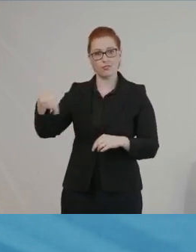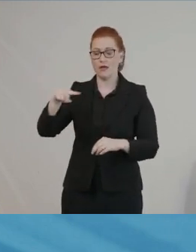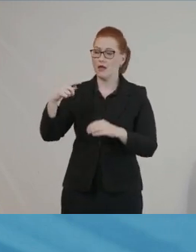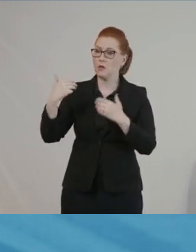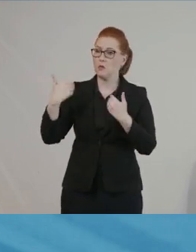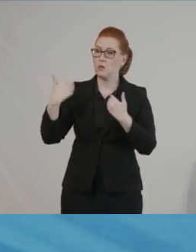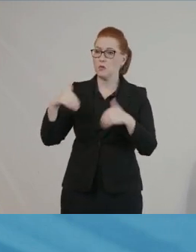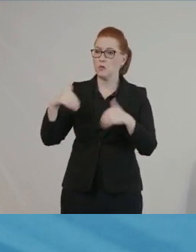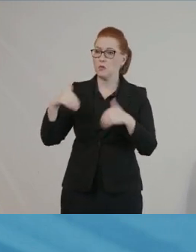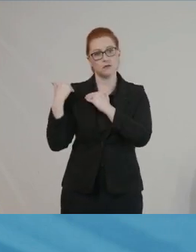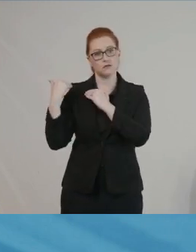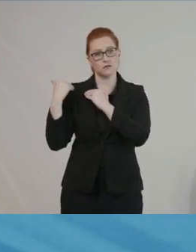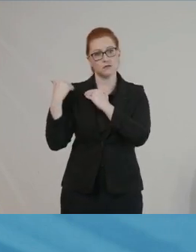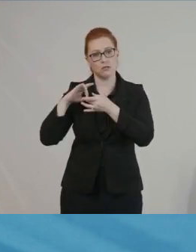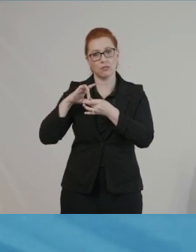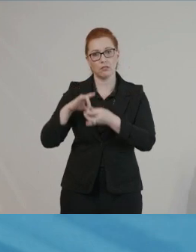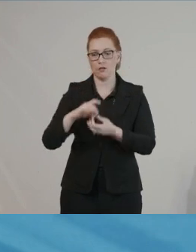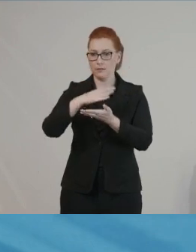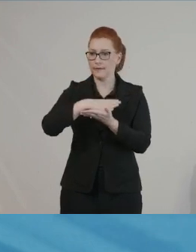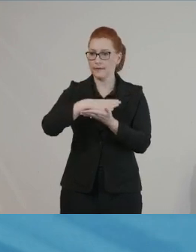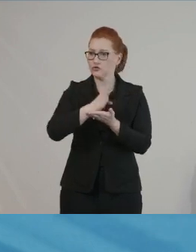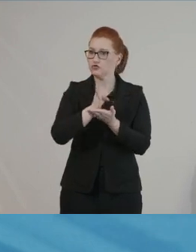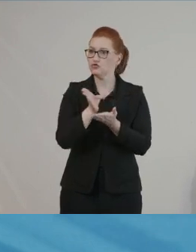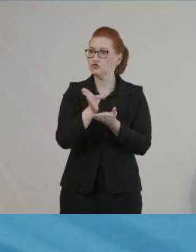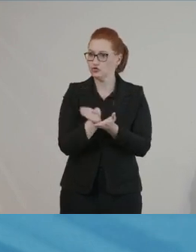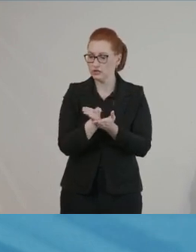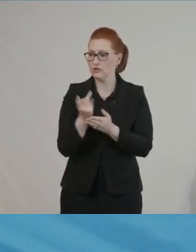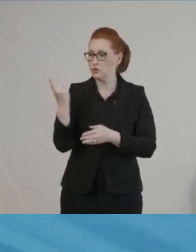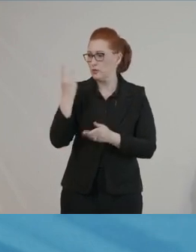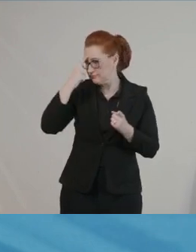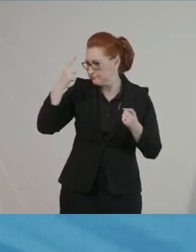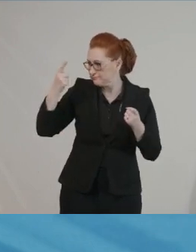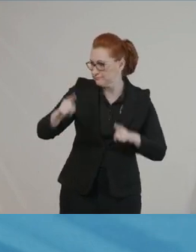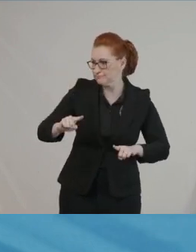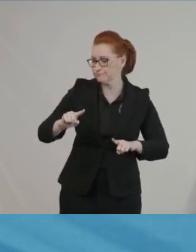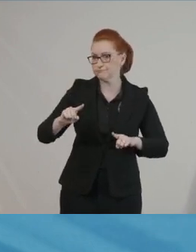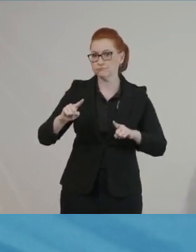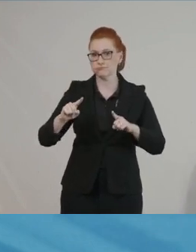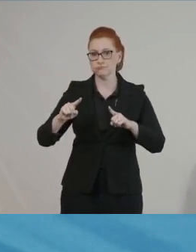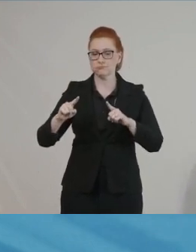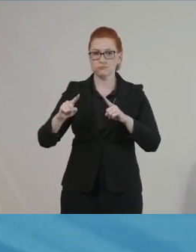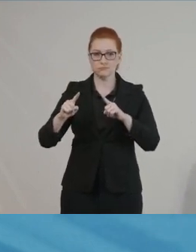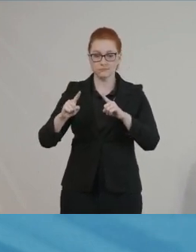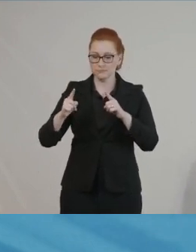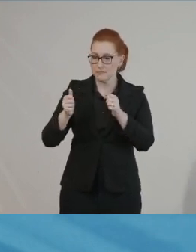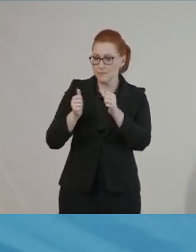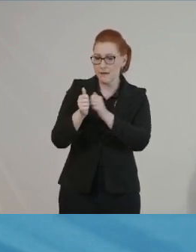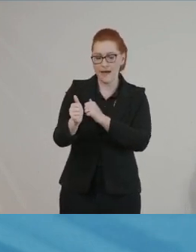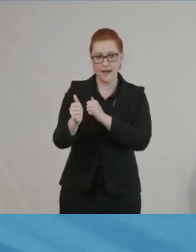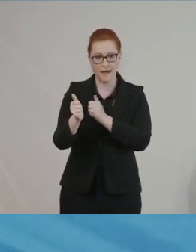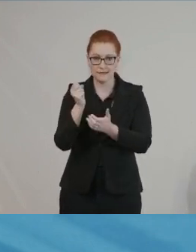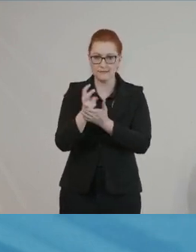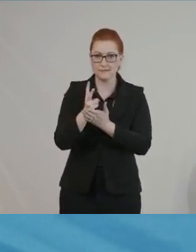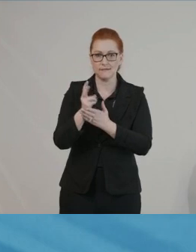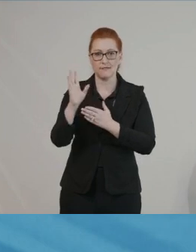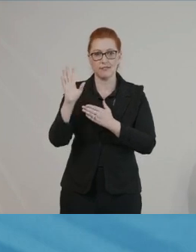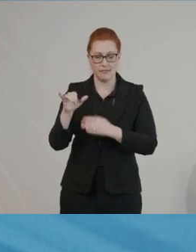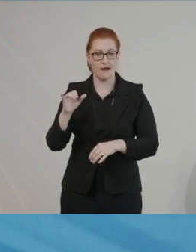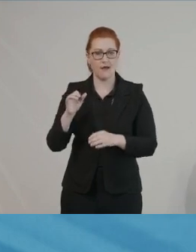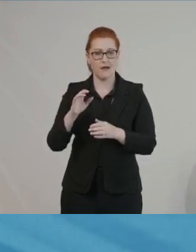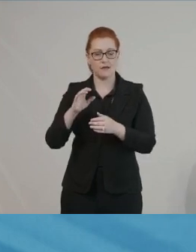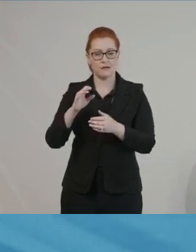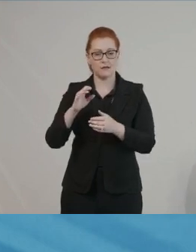budget in terms of a baseline that we were able to pass this year. If legislative leadership thinks there's things that